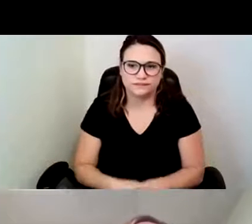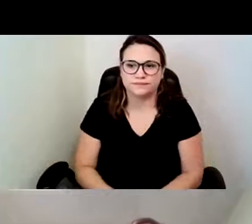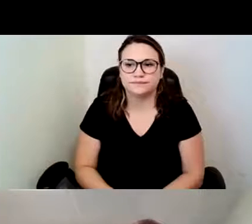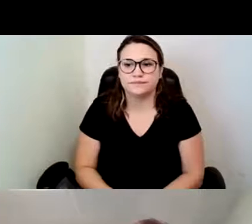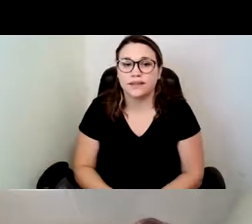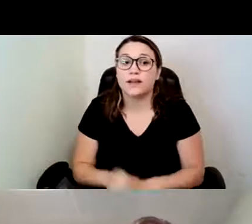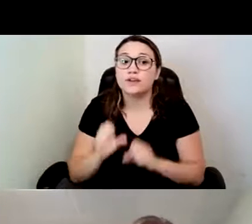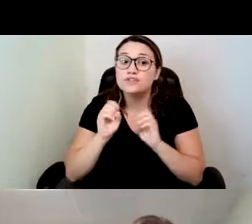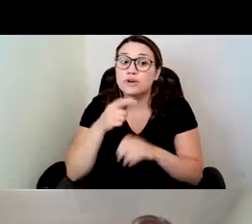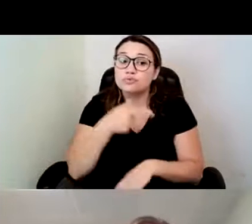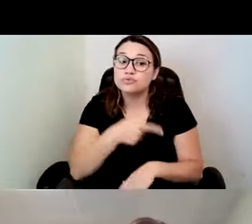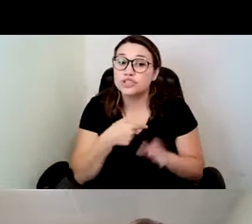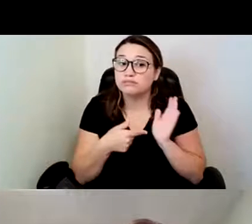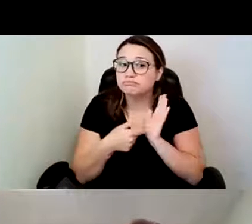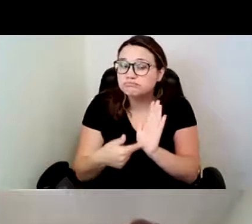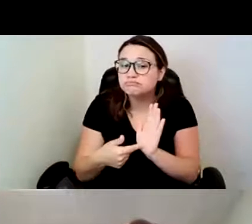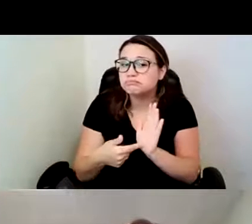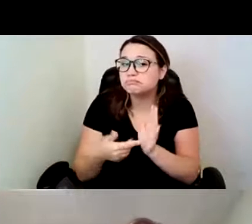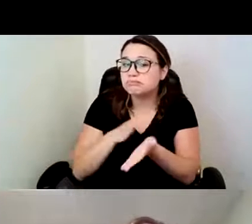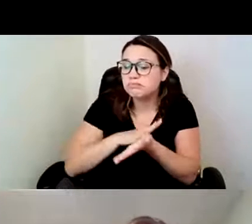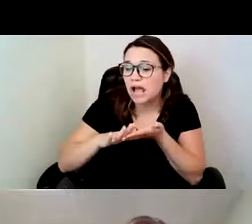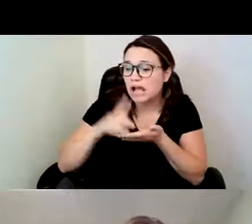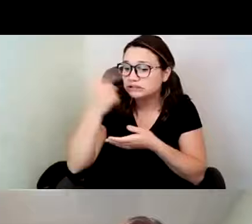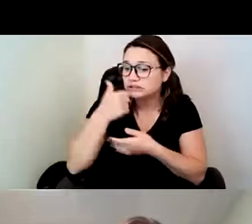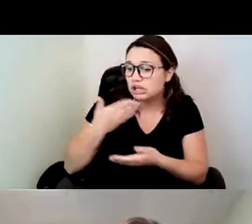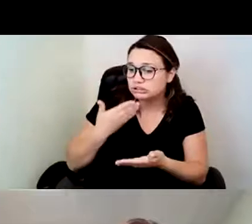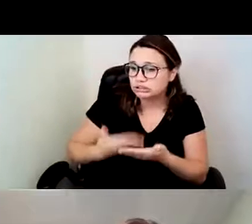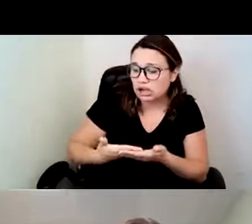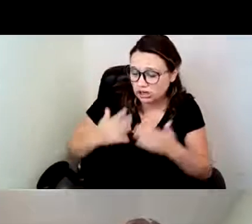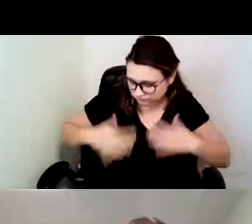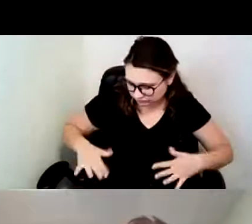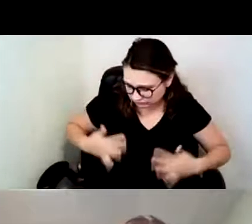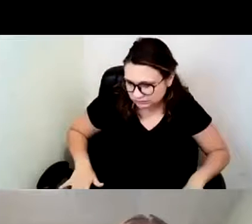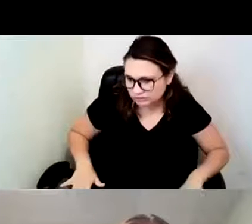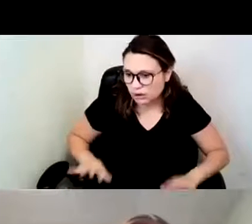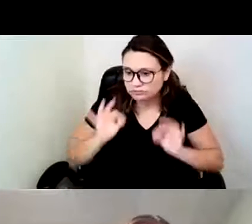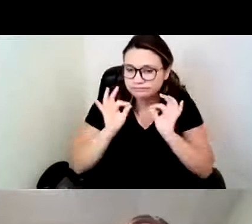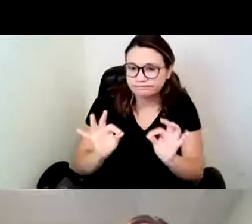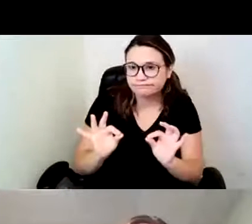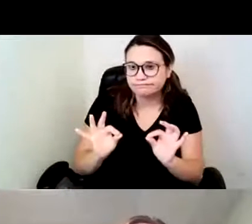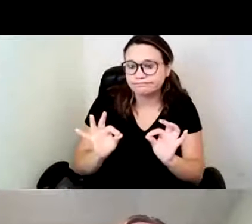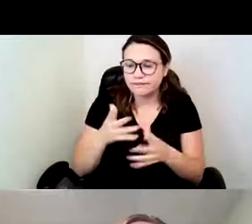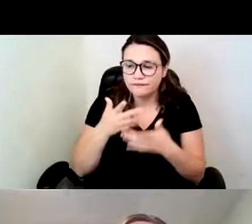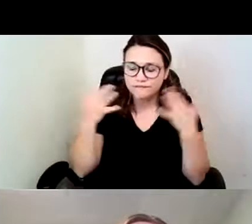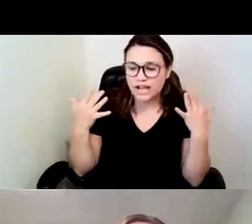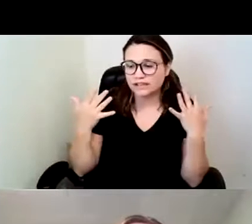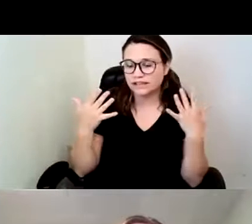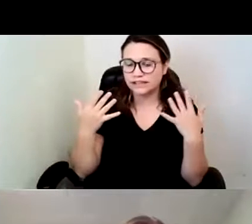So she presented well-groomed, her hair was done, nicely dressed, put together, friendly,